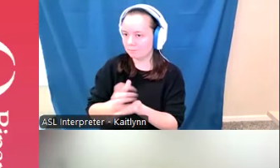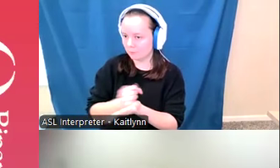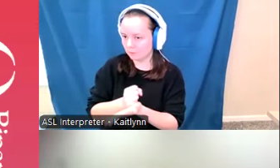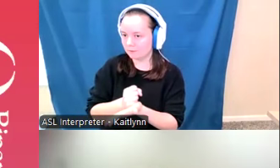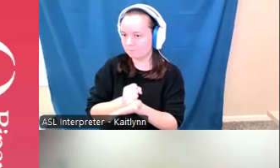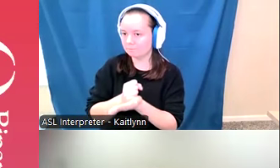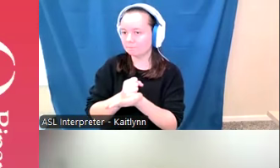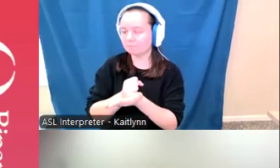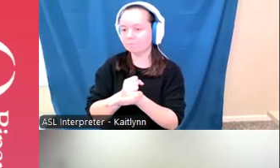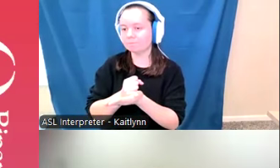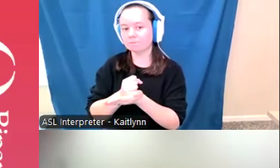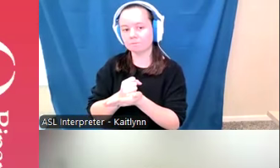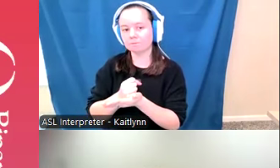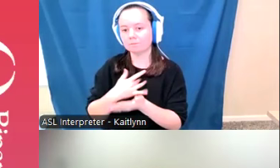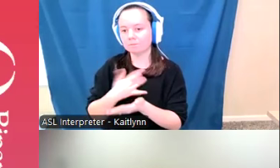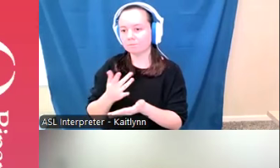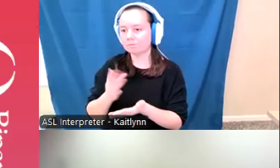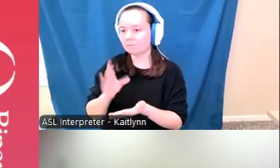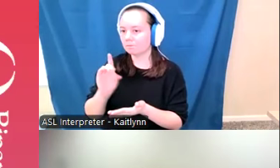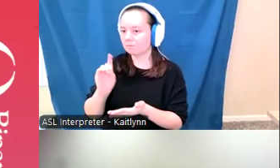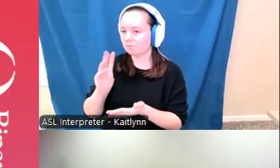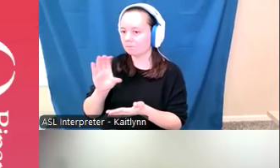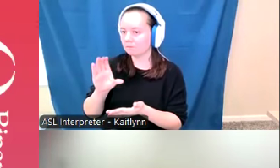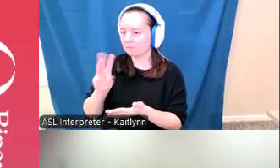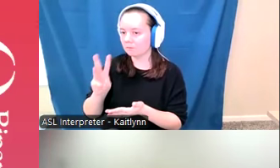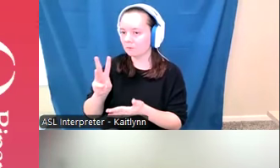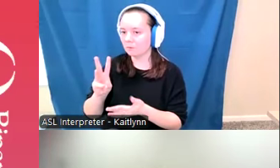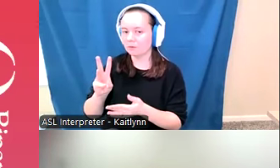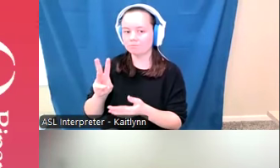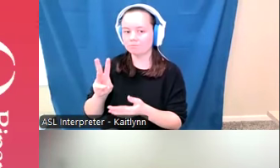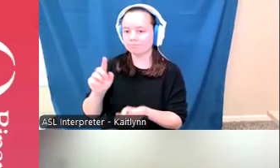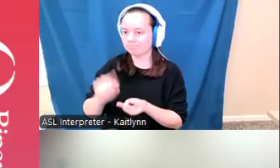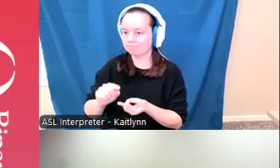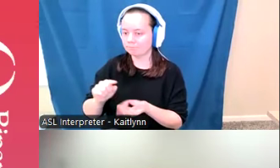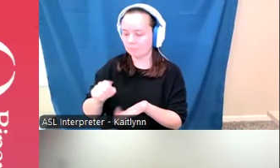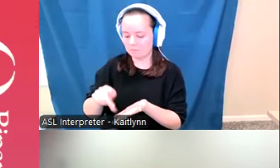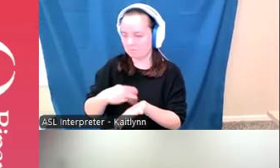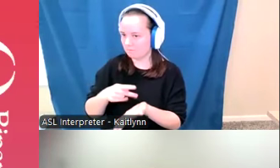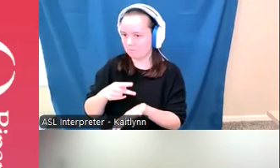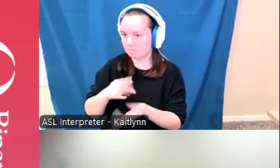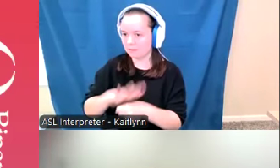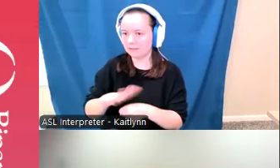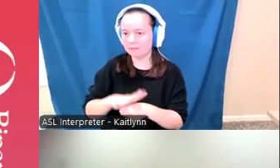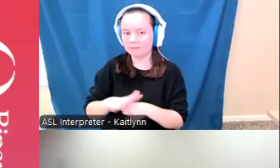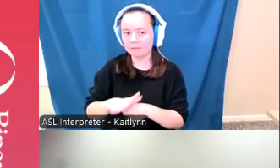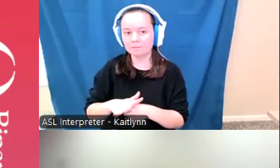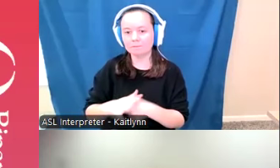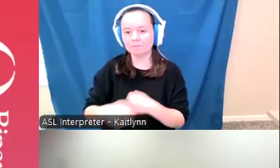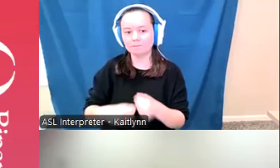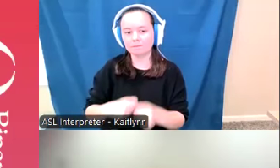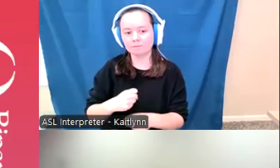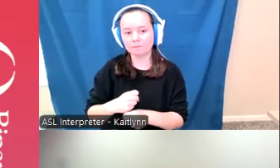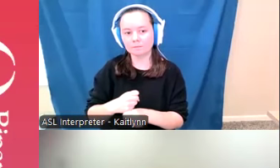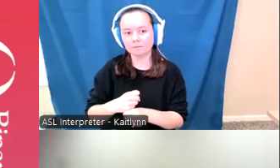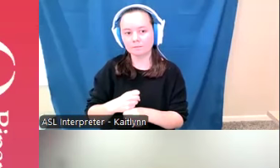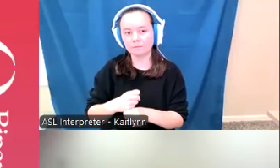Most direct care professionals are underpaid. For example, in 2022, the median pay for home health